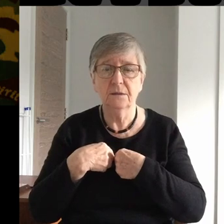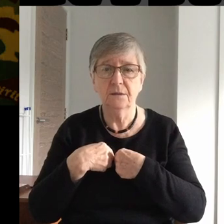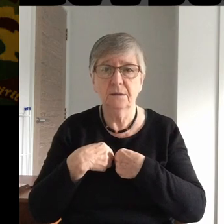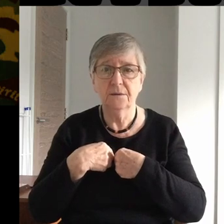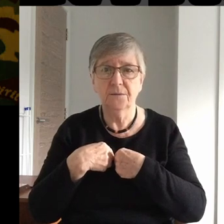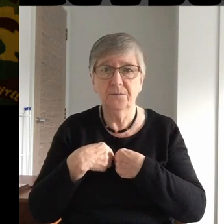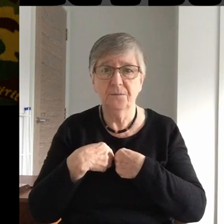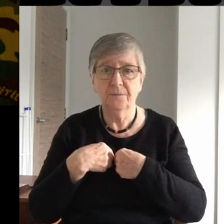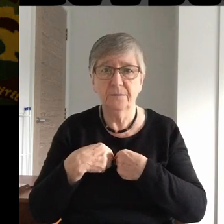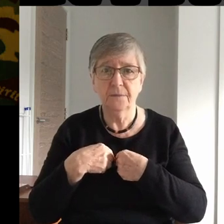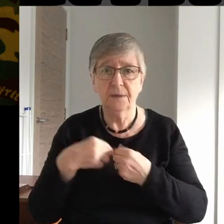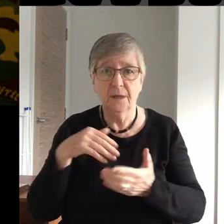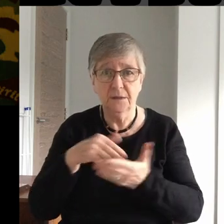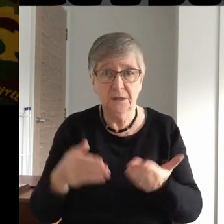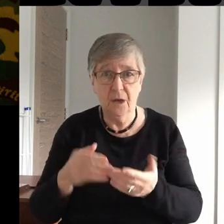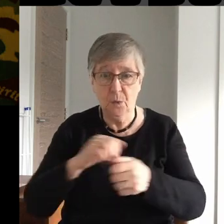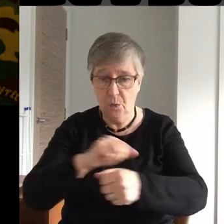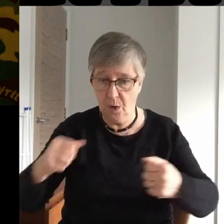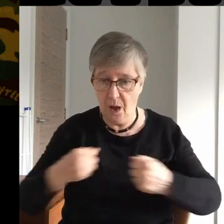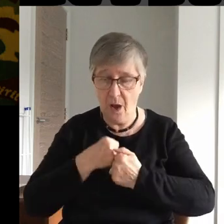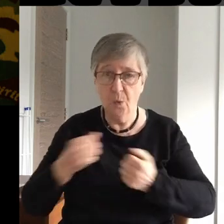and as a Saviour